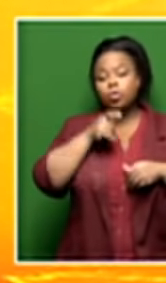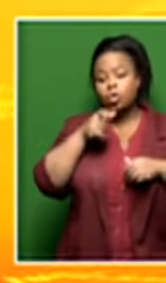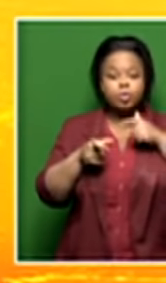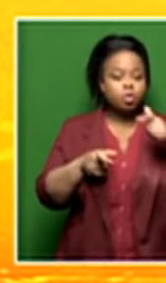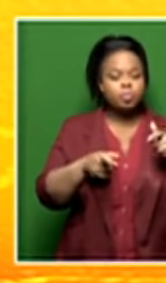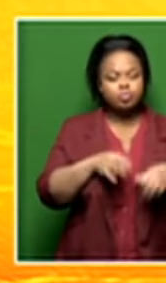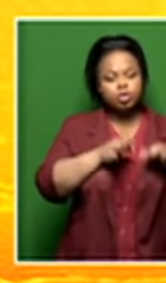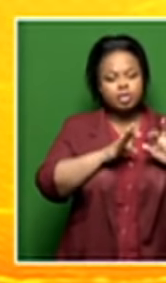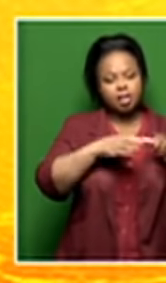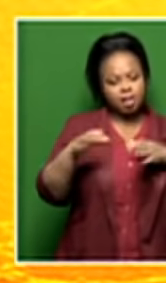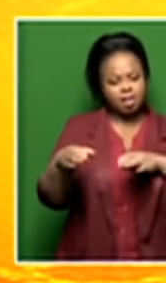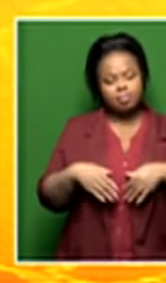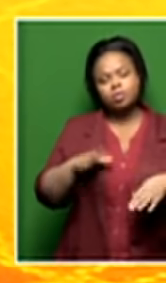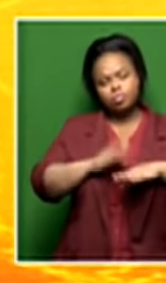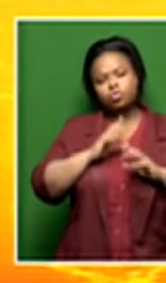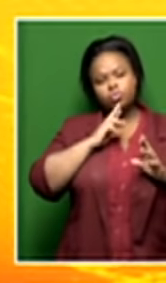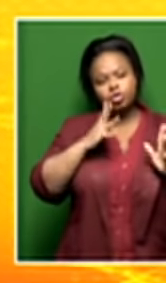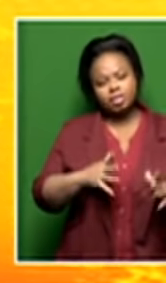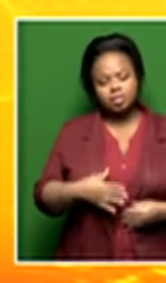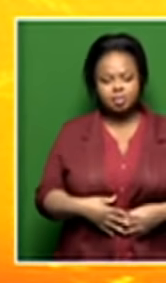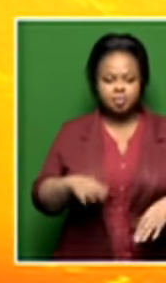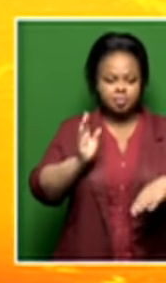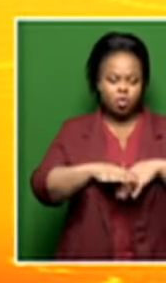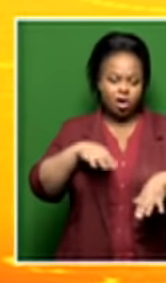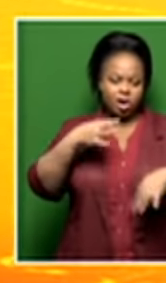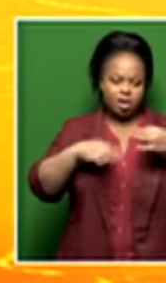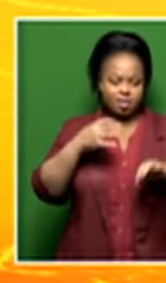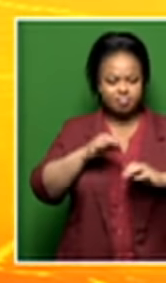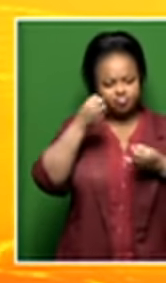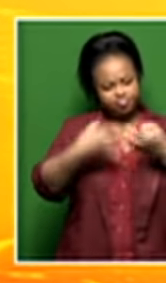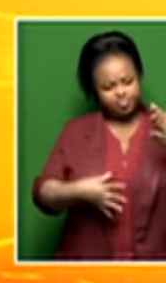political parties. We'll check in with our reporters, get more analysis, all of that throughout the morning.